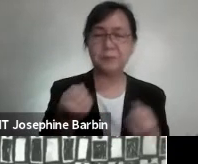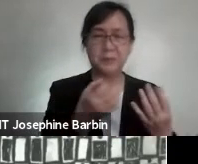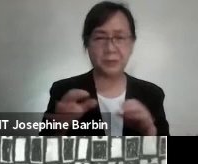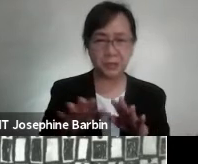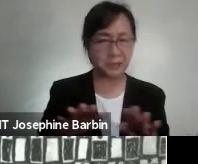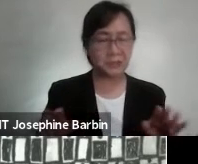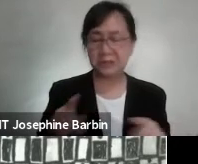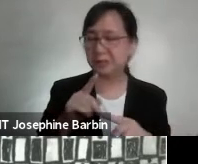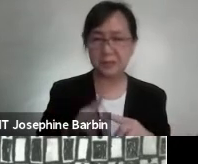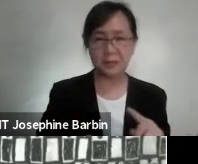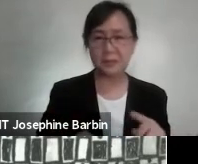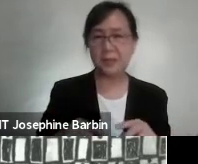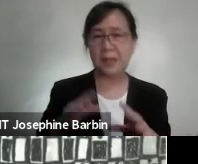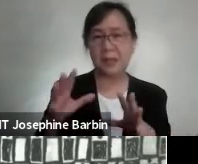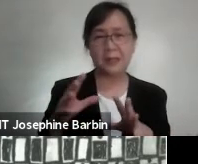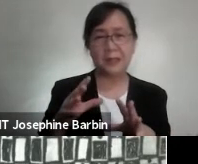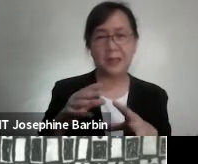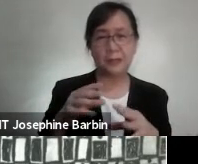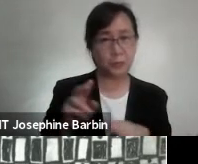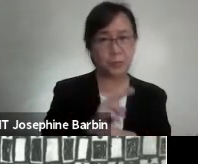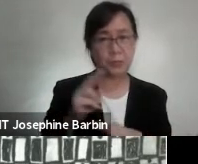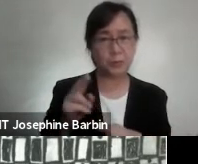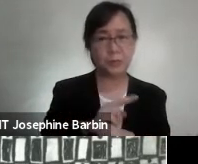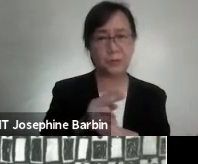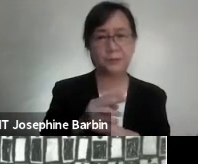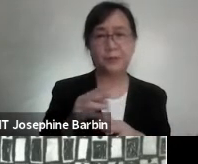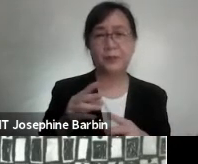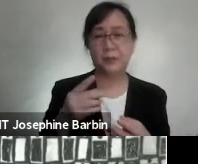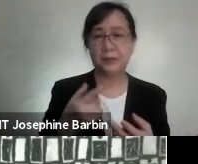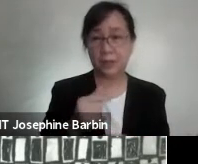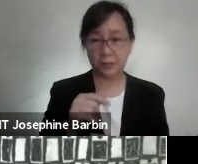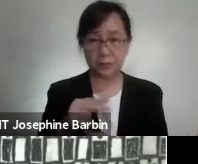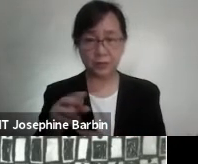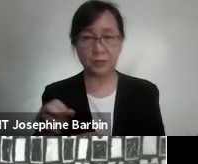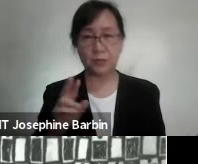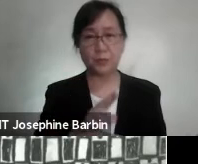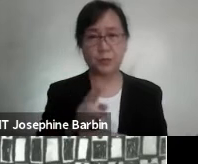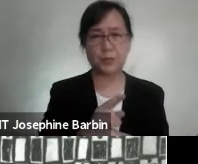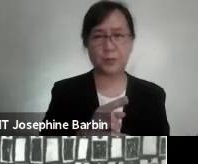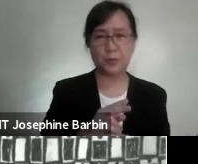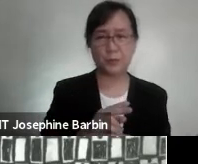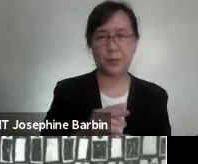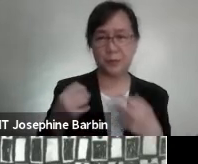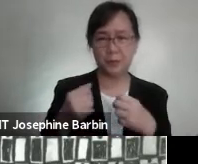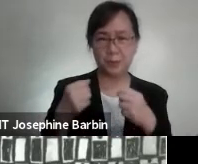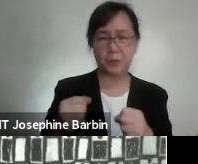cannot routinely access either devices that work or a stable connection to the